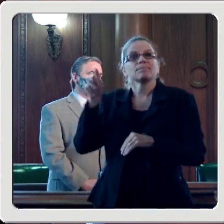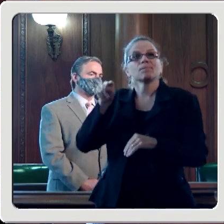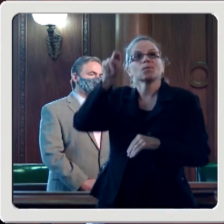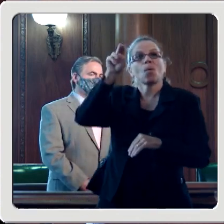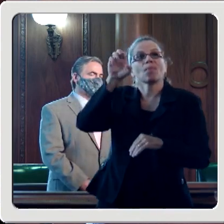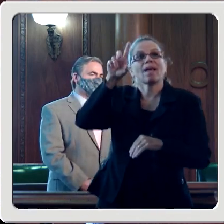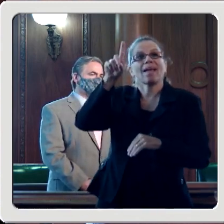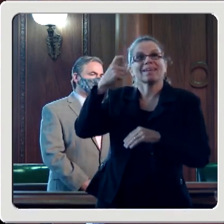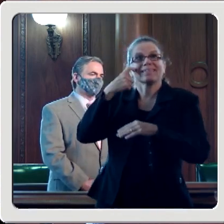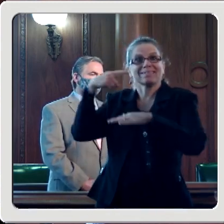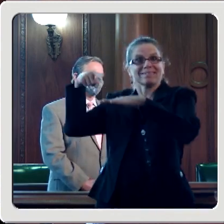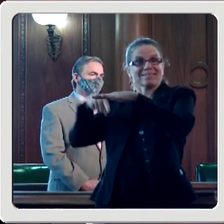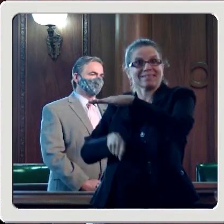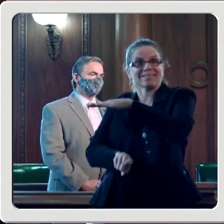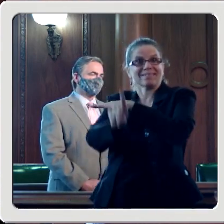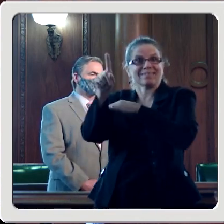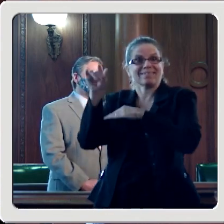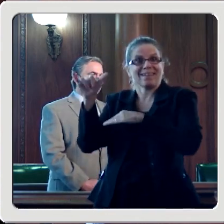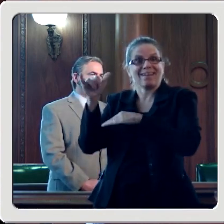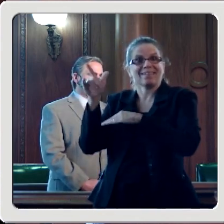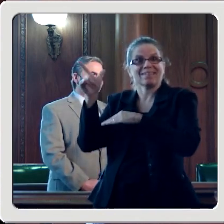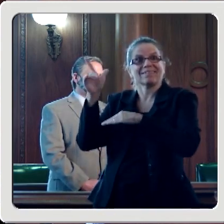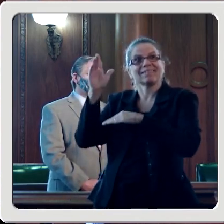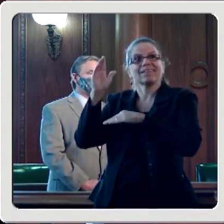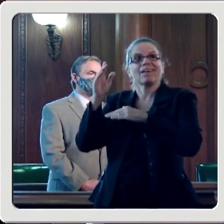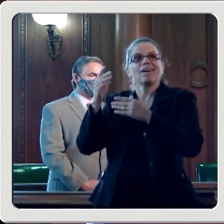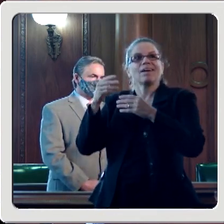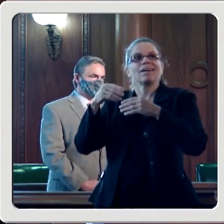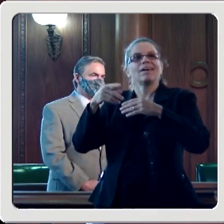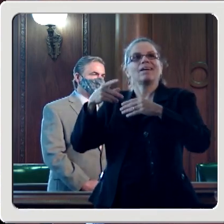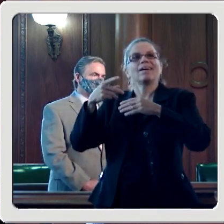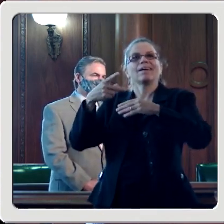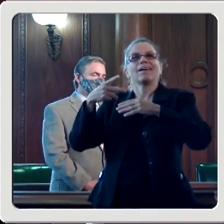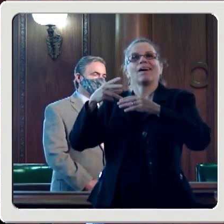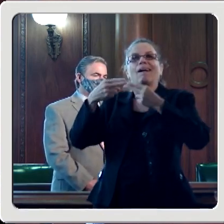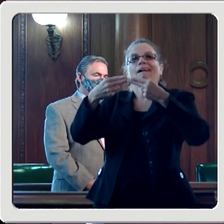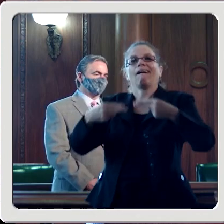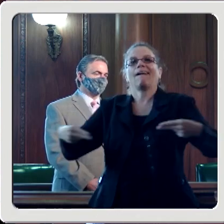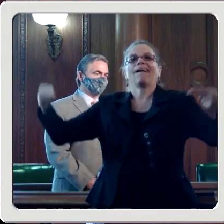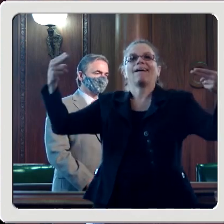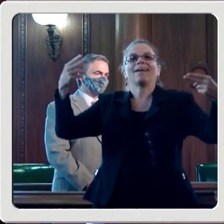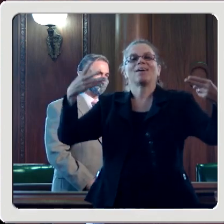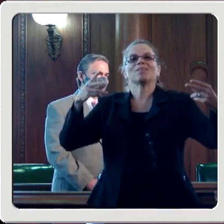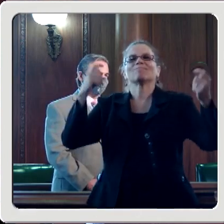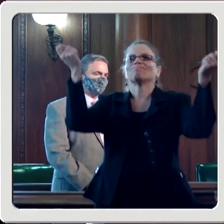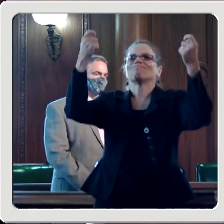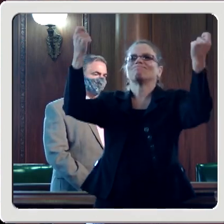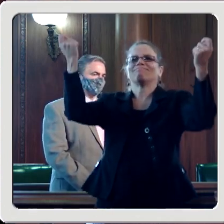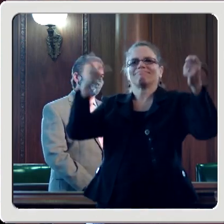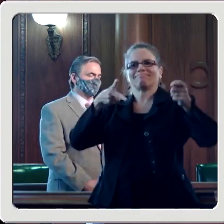roundabout. Just down the street, Central Street has started significant work as well.